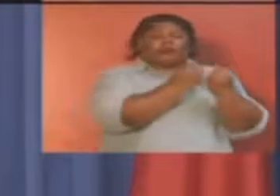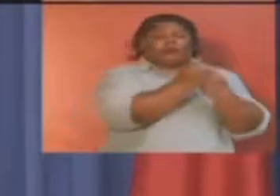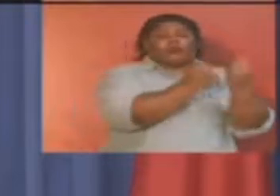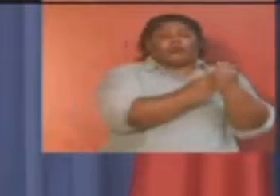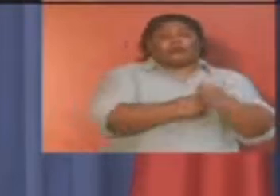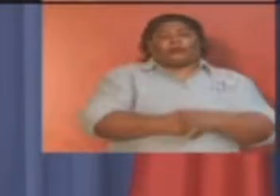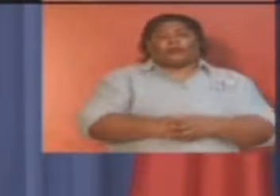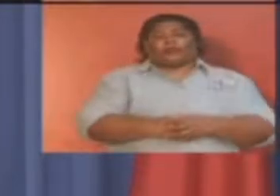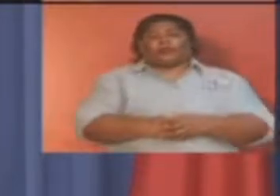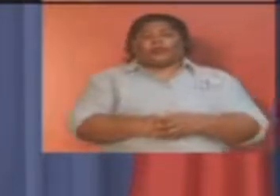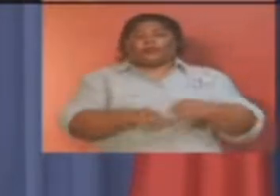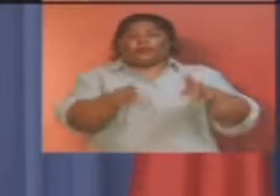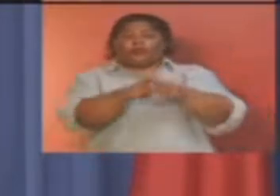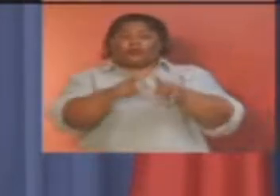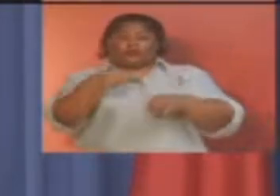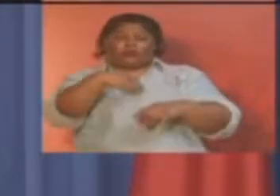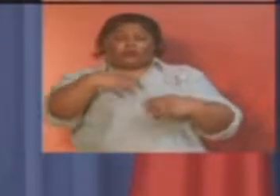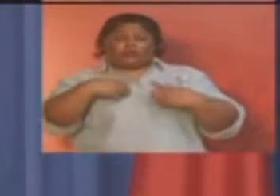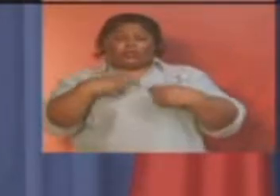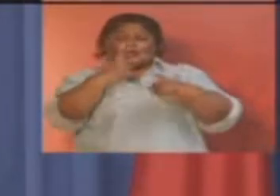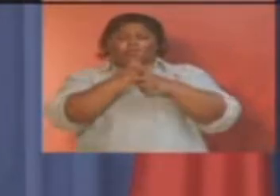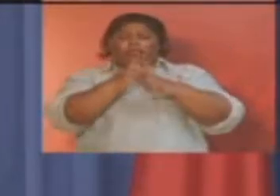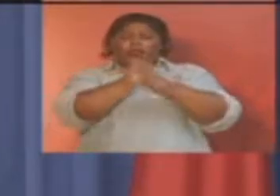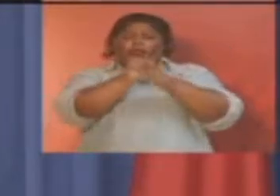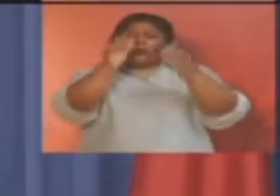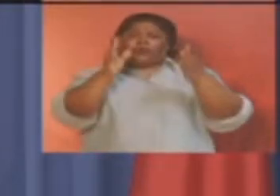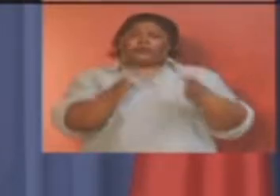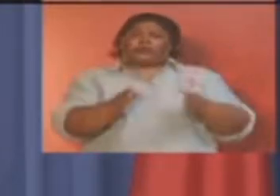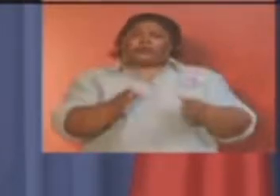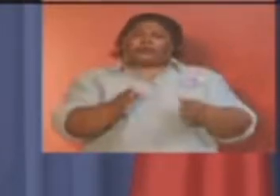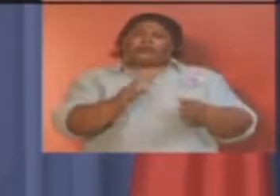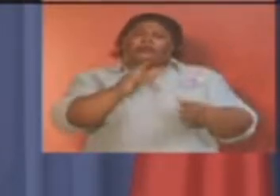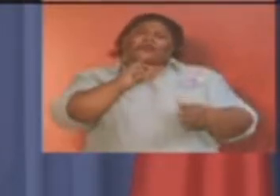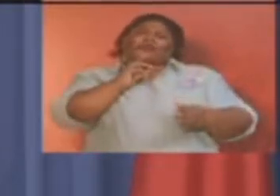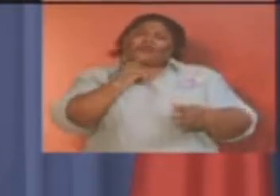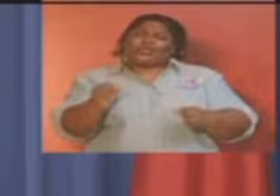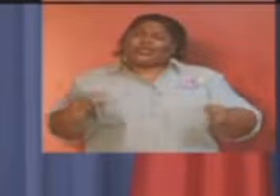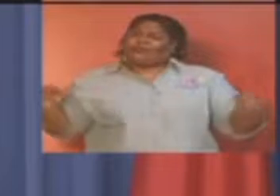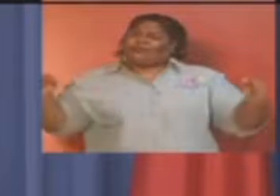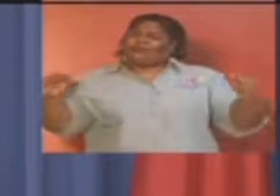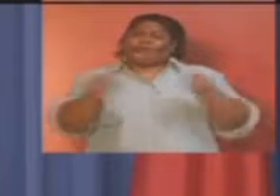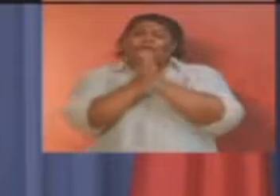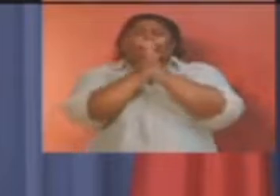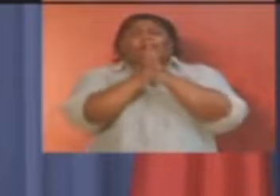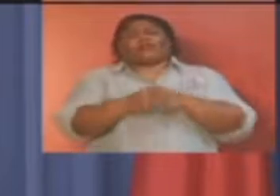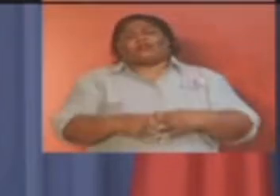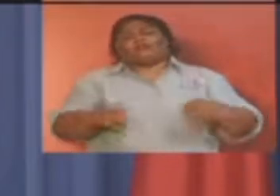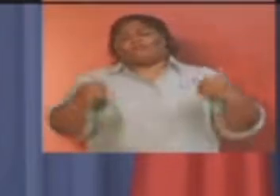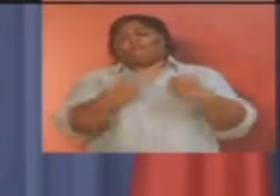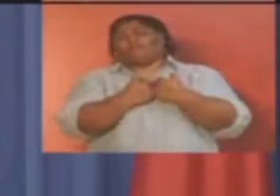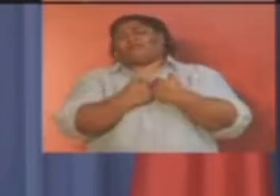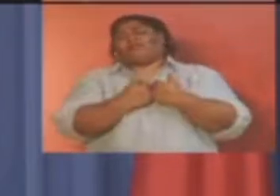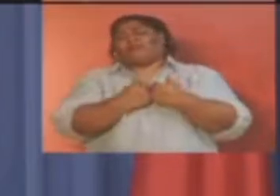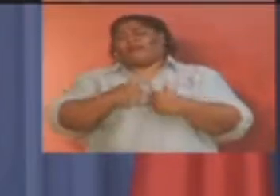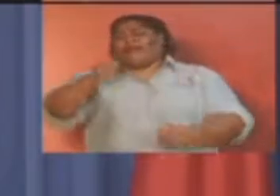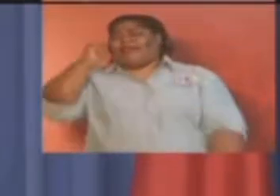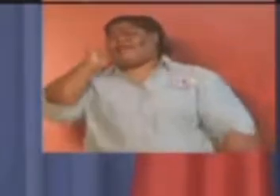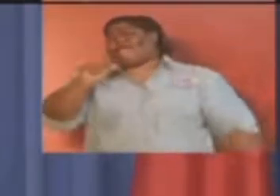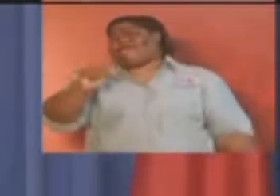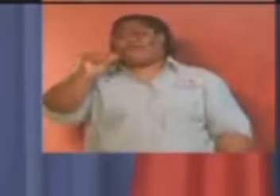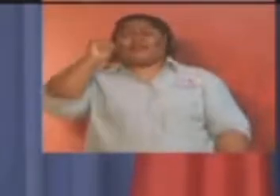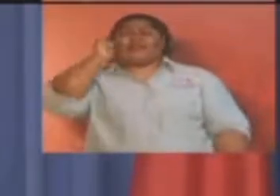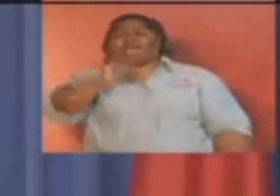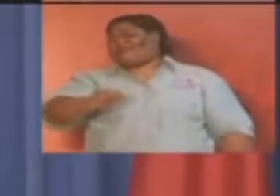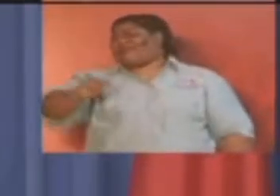our healthcare workers that are doing this day in, day out, second in,